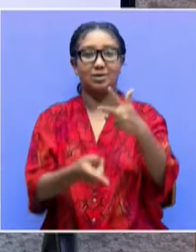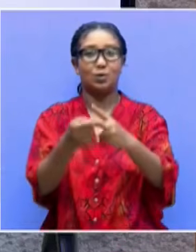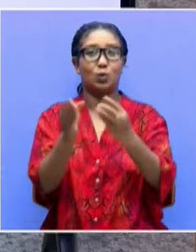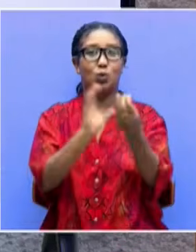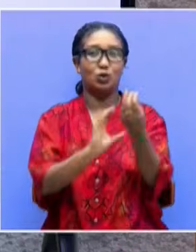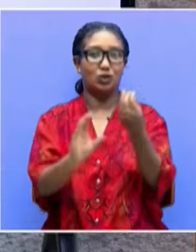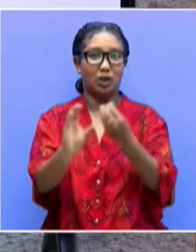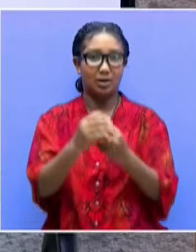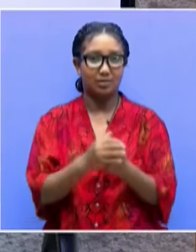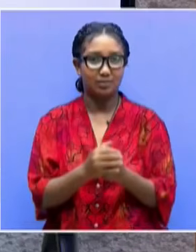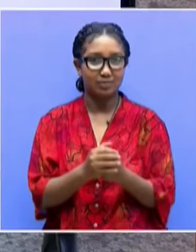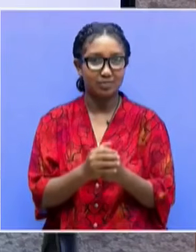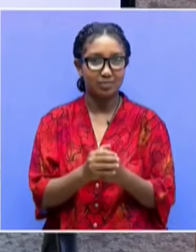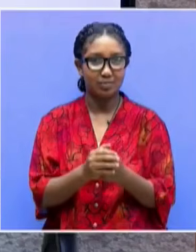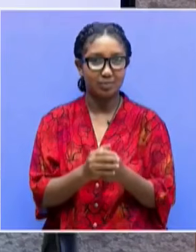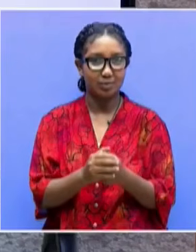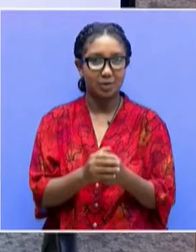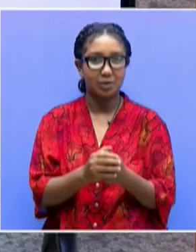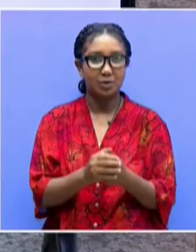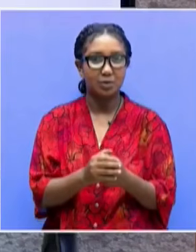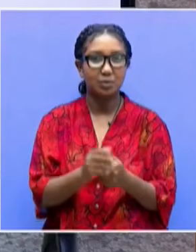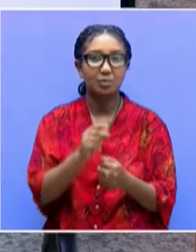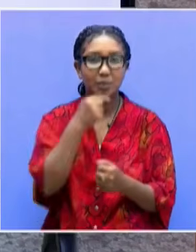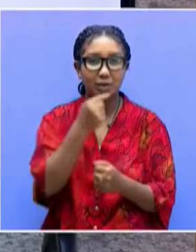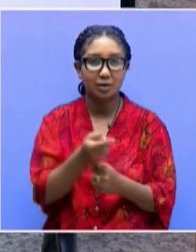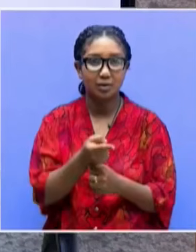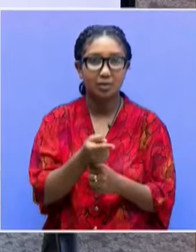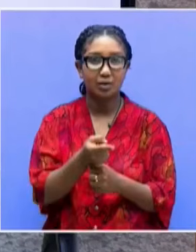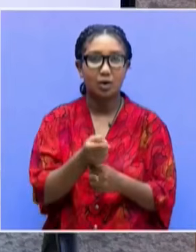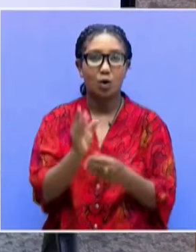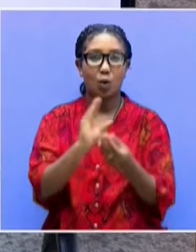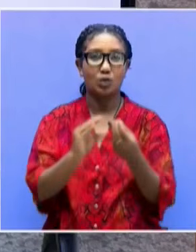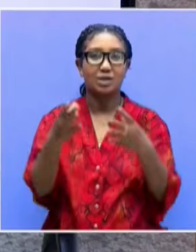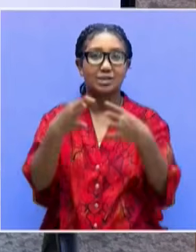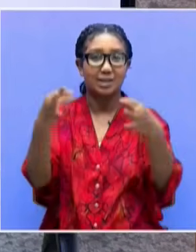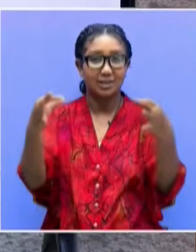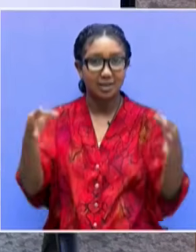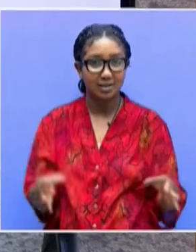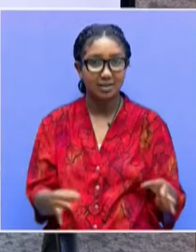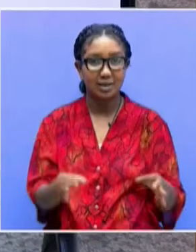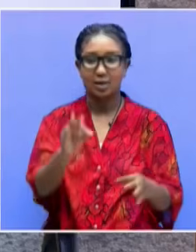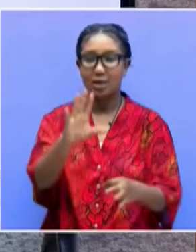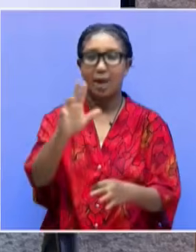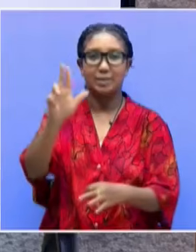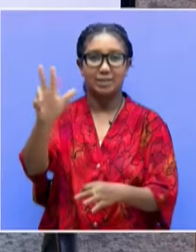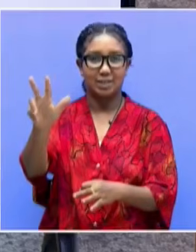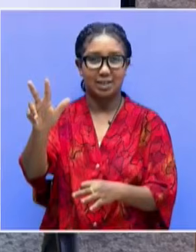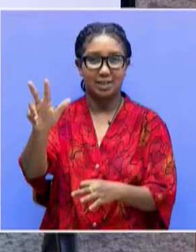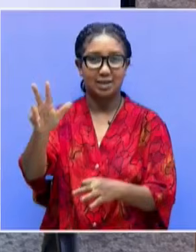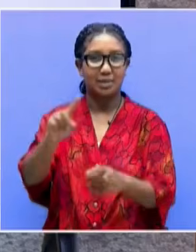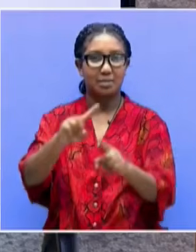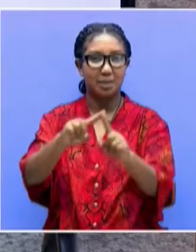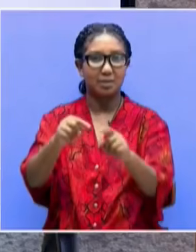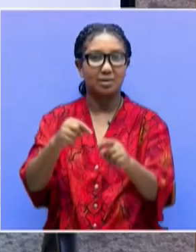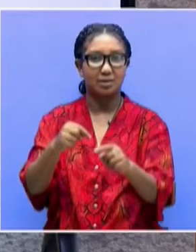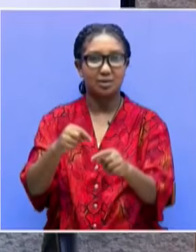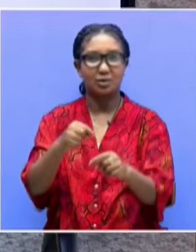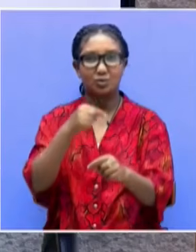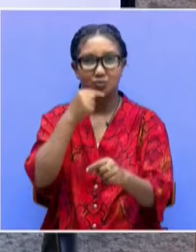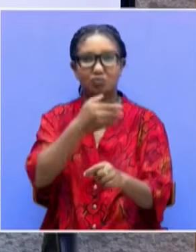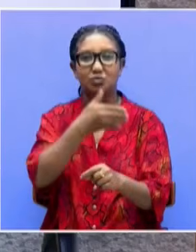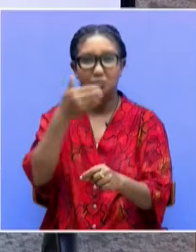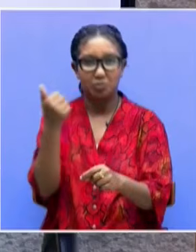conditional, which we commonly say what? Conditional sentence type 3, but I want you to